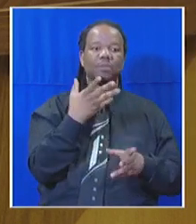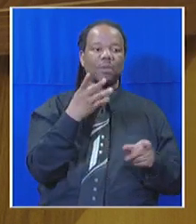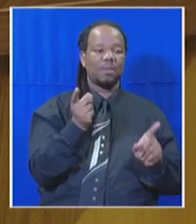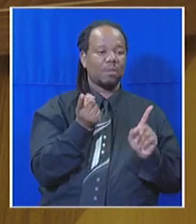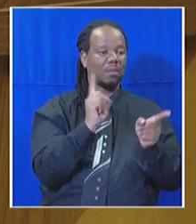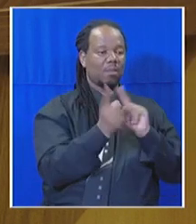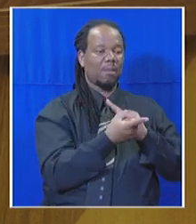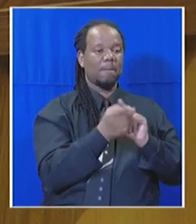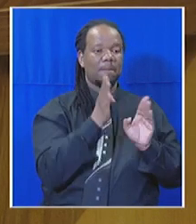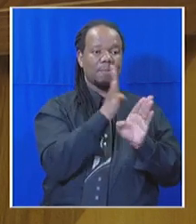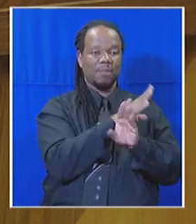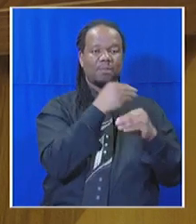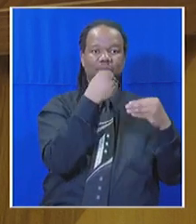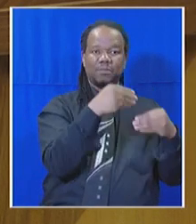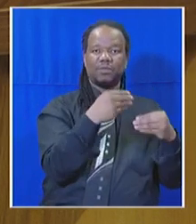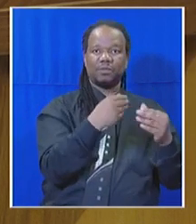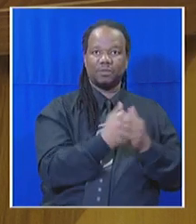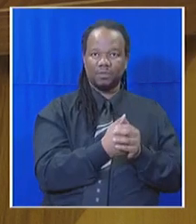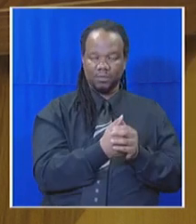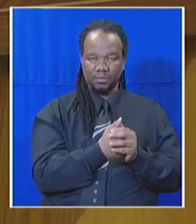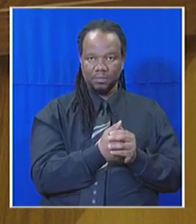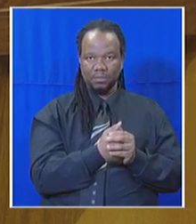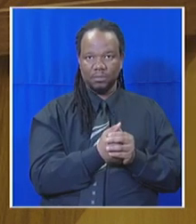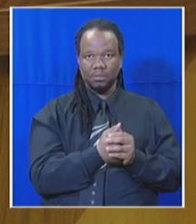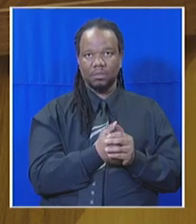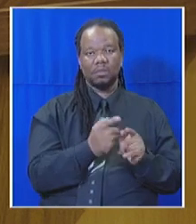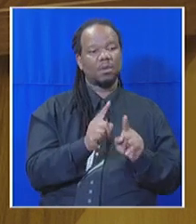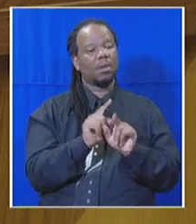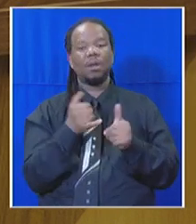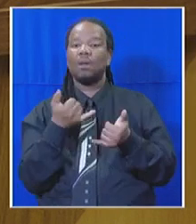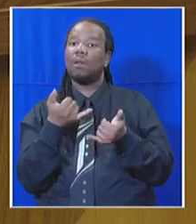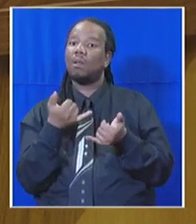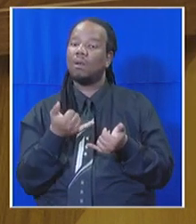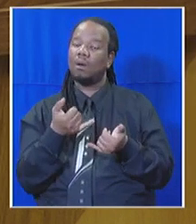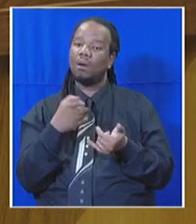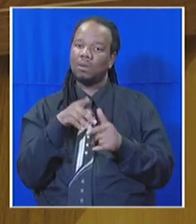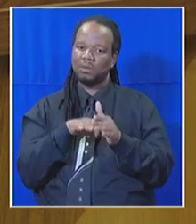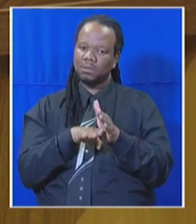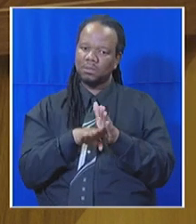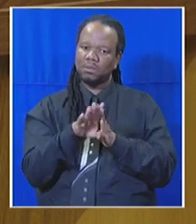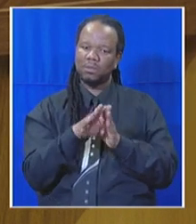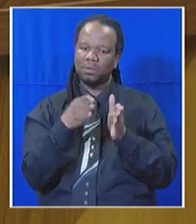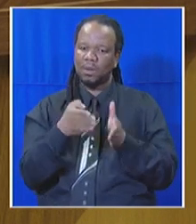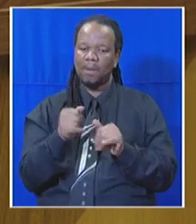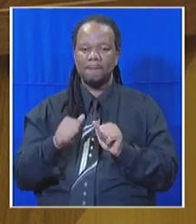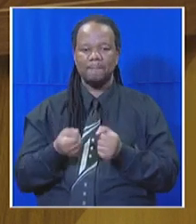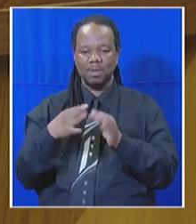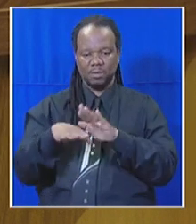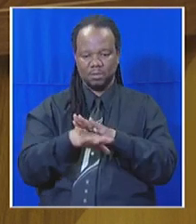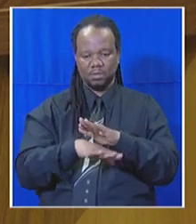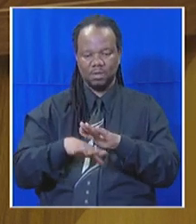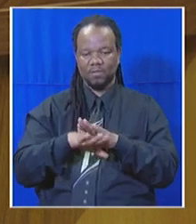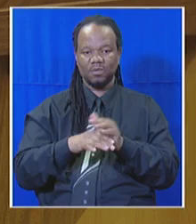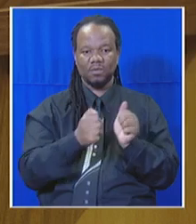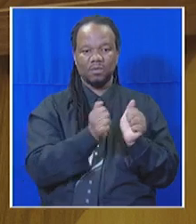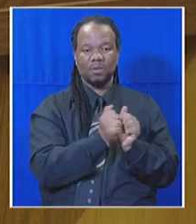rooted out. Why does the so-called developmental state privatize even such basic services as correctional services?